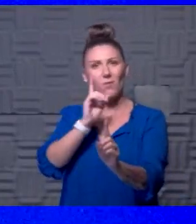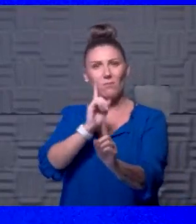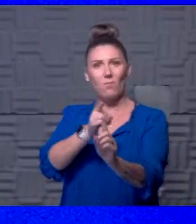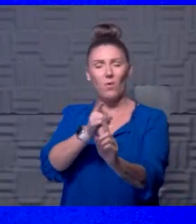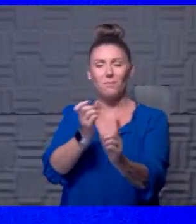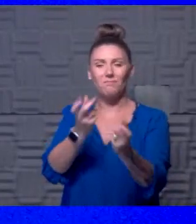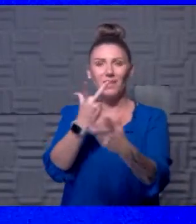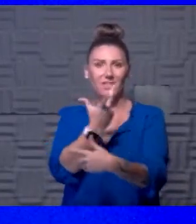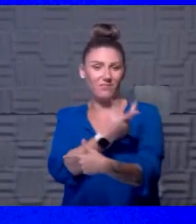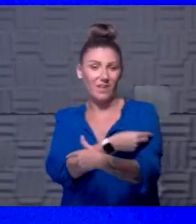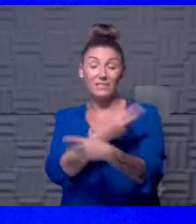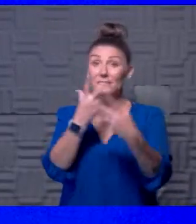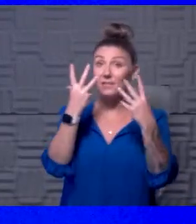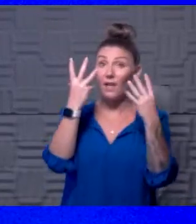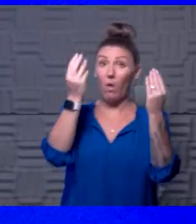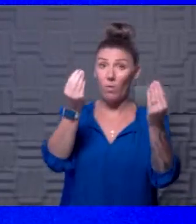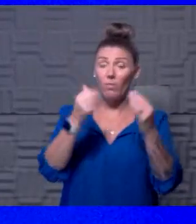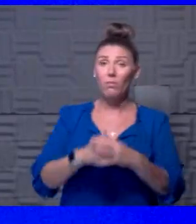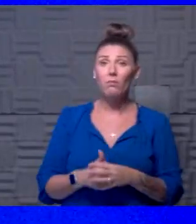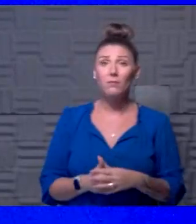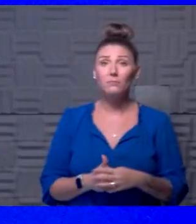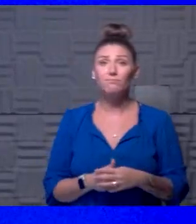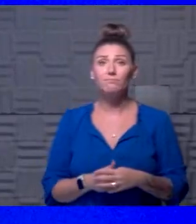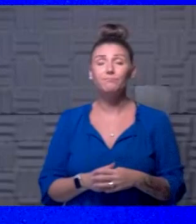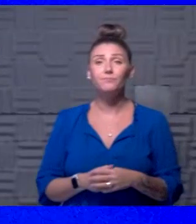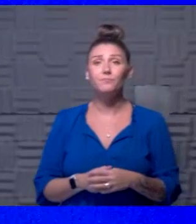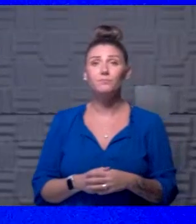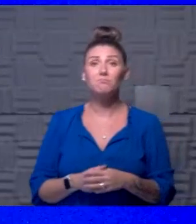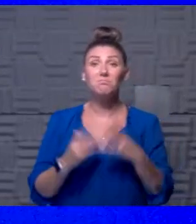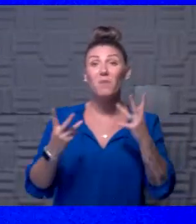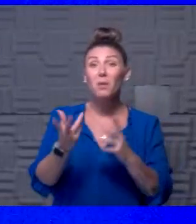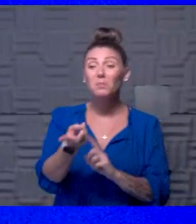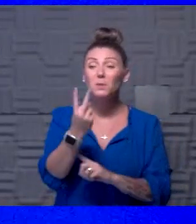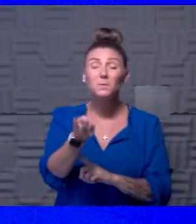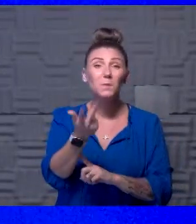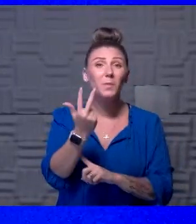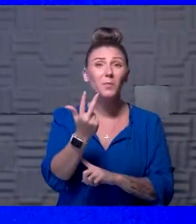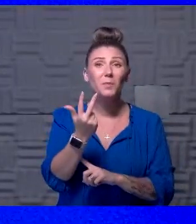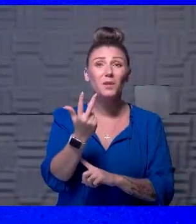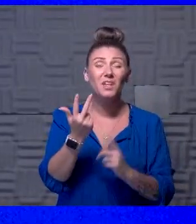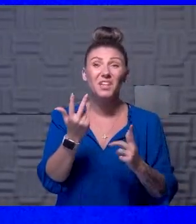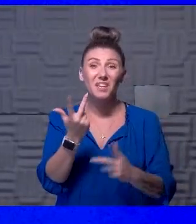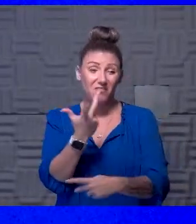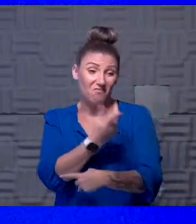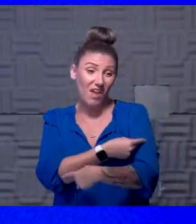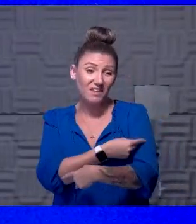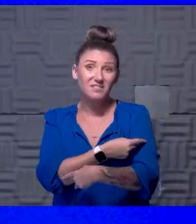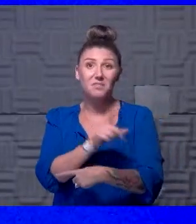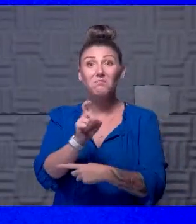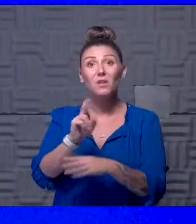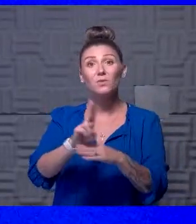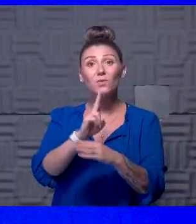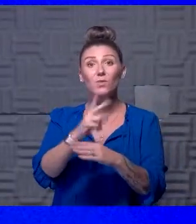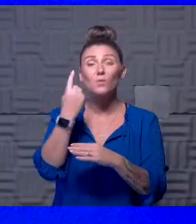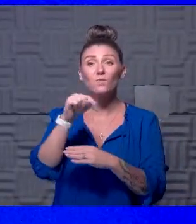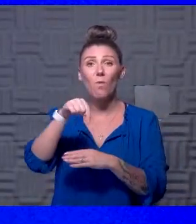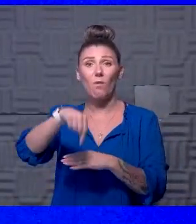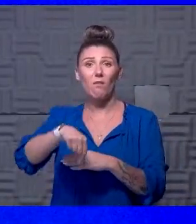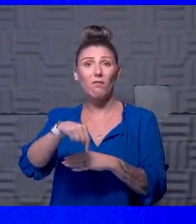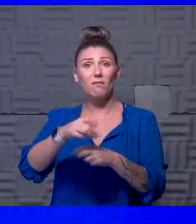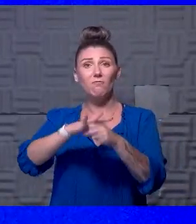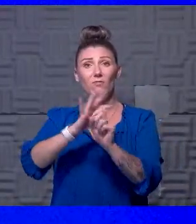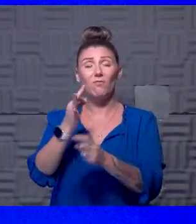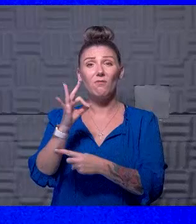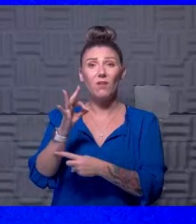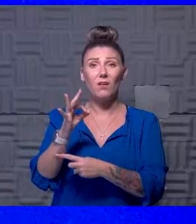are many vaccines out there. There may be 2 or 3 major vaccines that we're going to have to be using for this. There may be 2 or